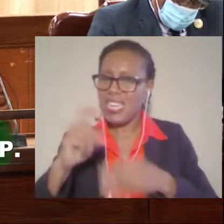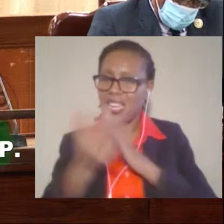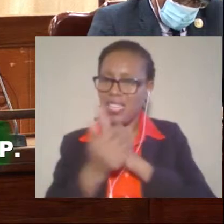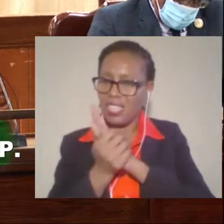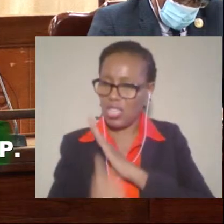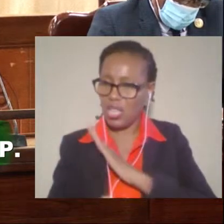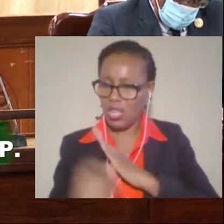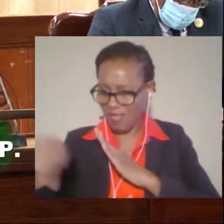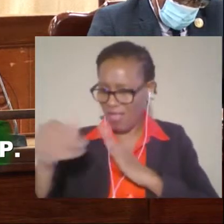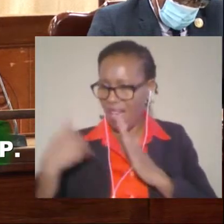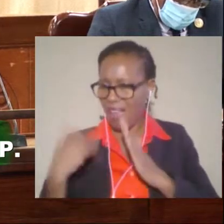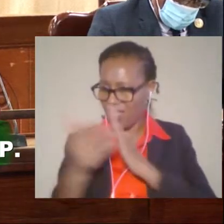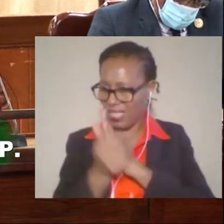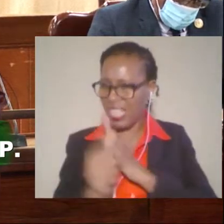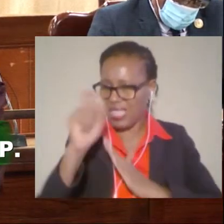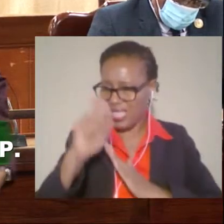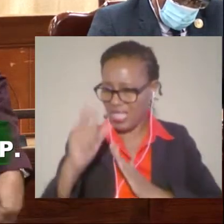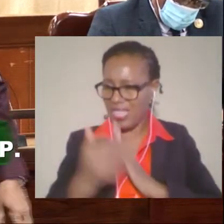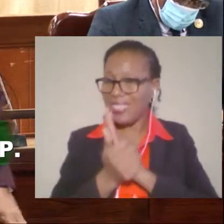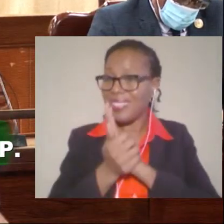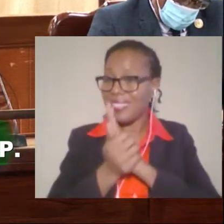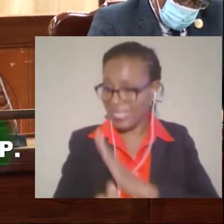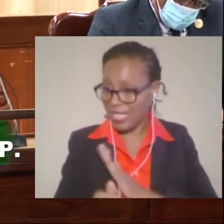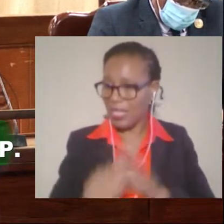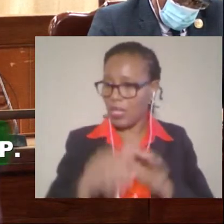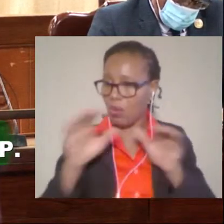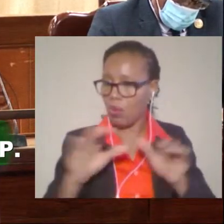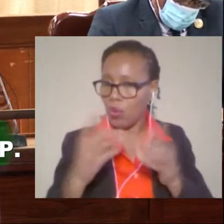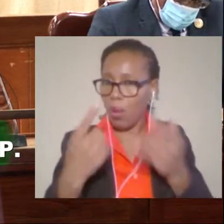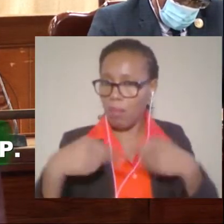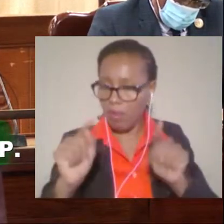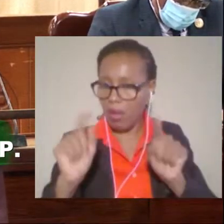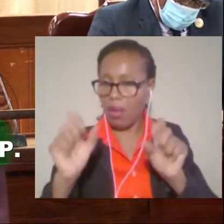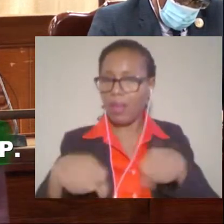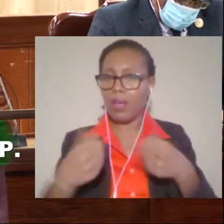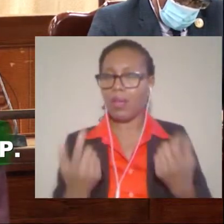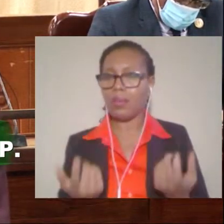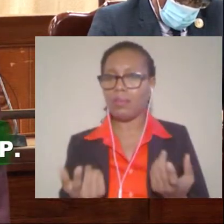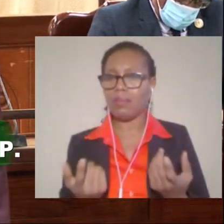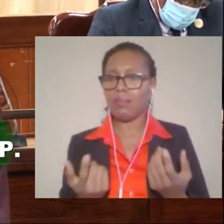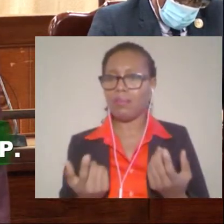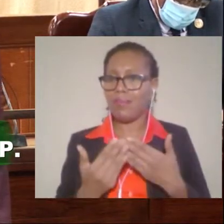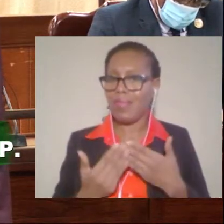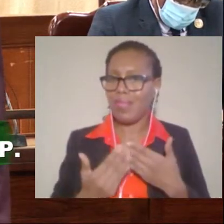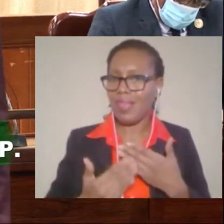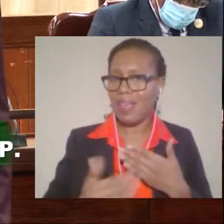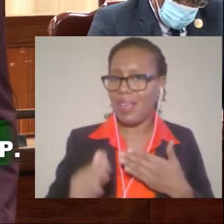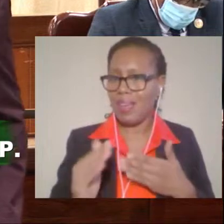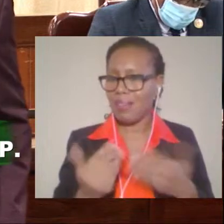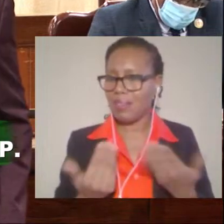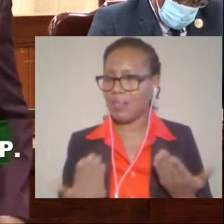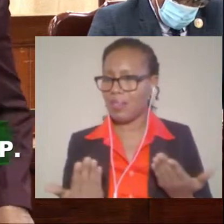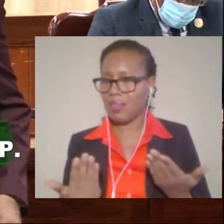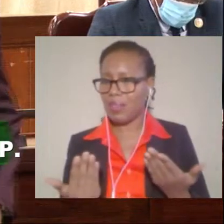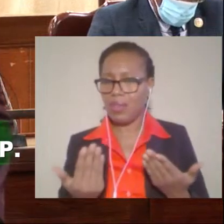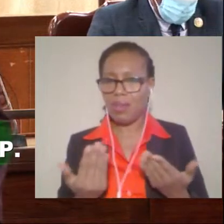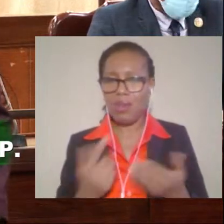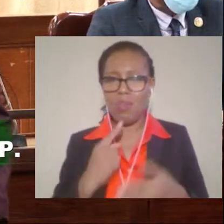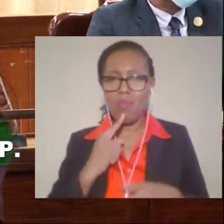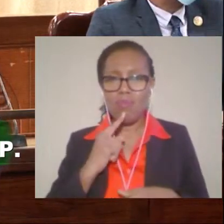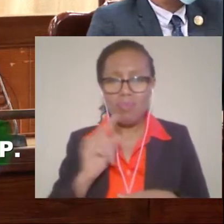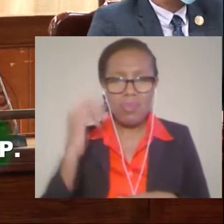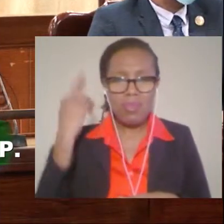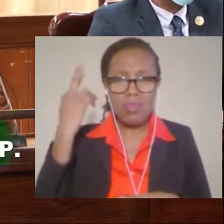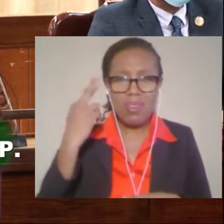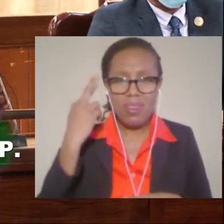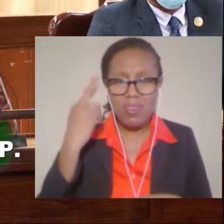But beyond that, I have not heard any serious, significant attempt to justify the number of consultants,